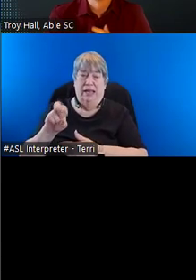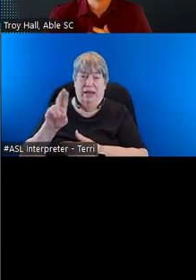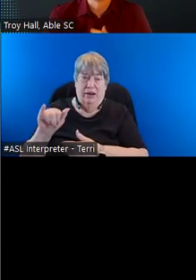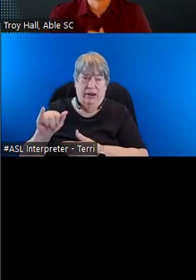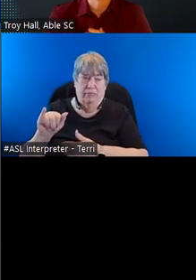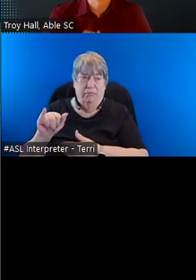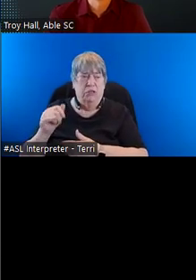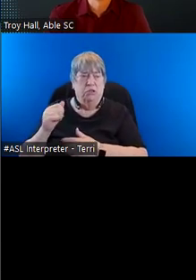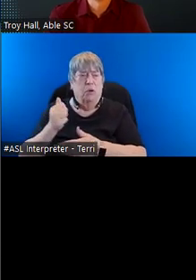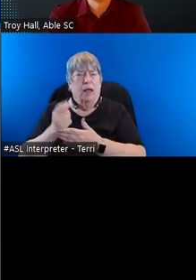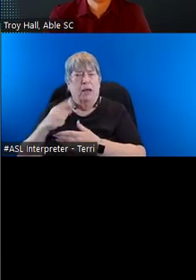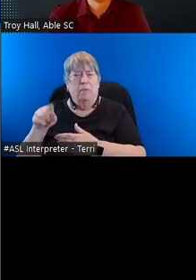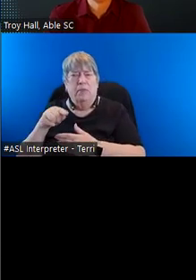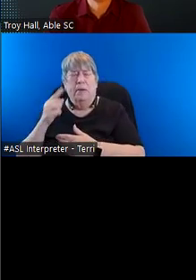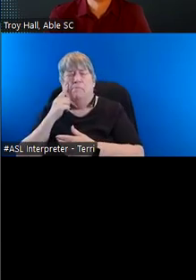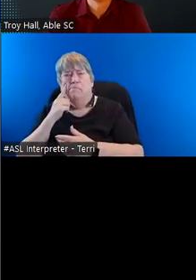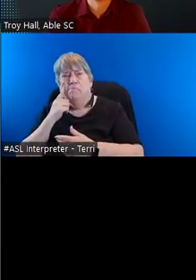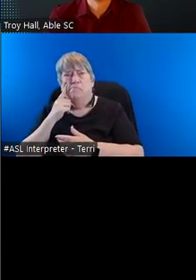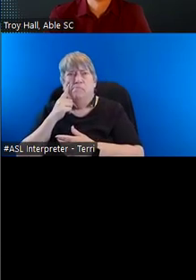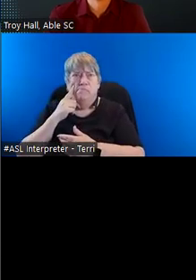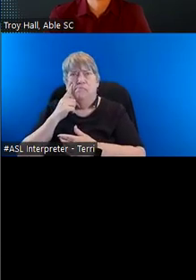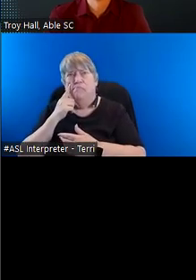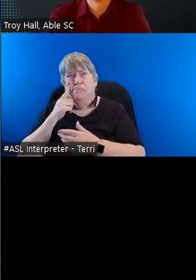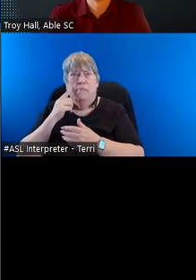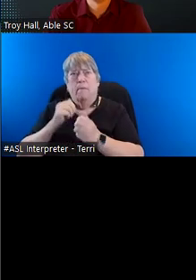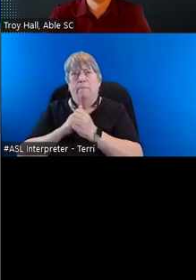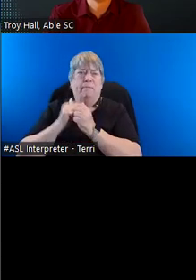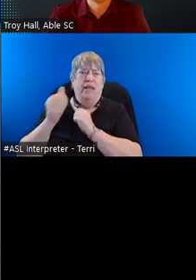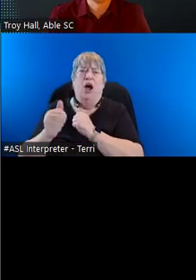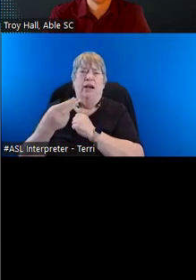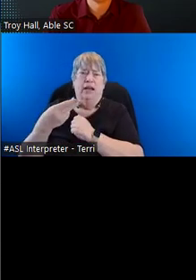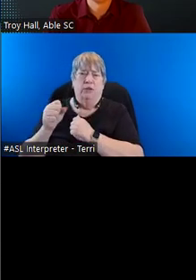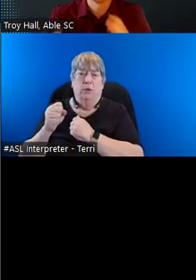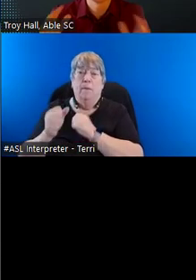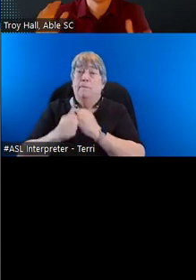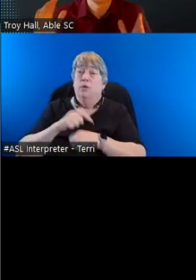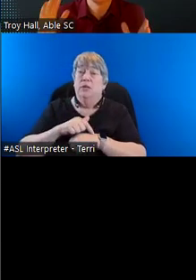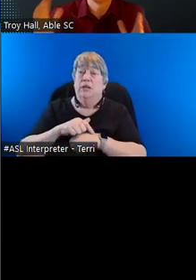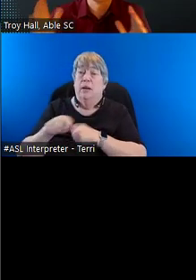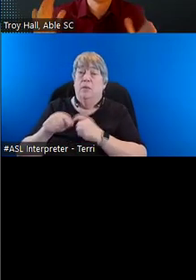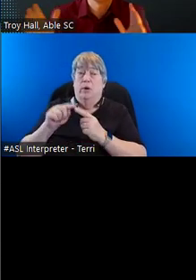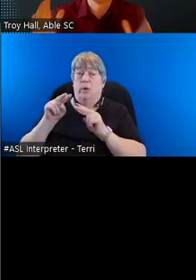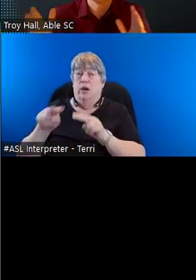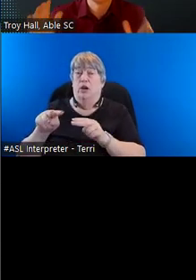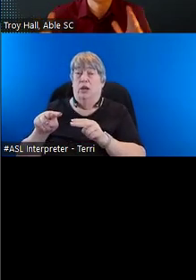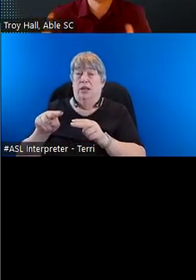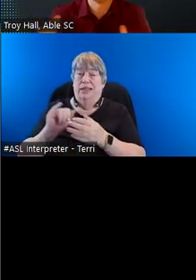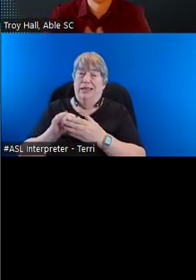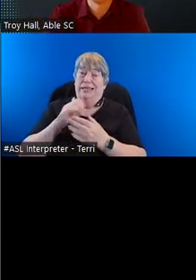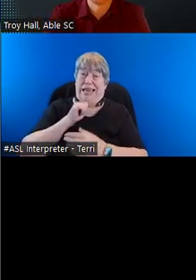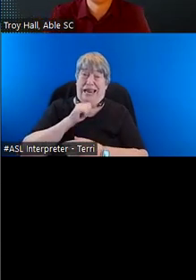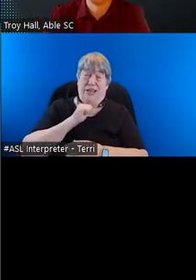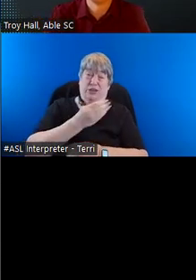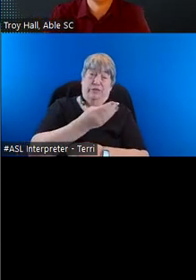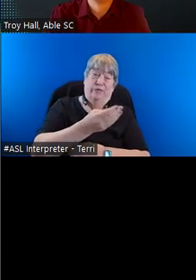explore opportunities beyond high school. Right, so most of the time when we're looking at pre-eds, when we're looking at 14 to 21 or 13 to